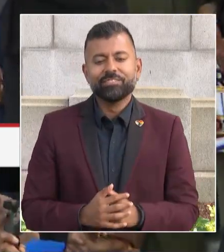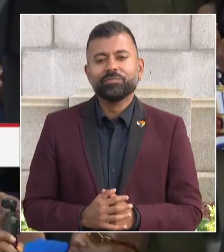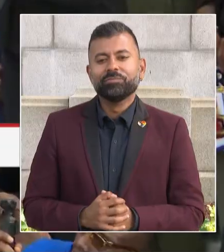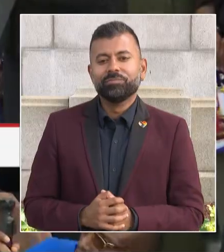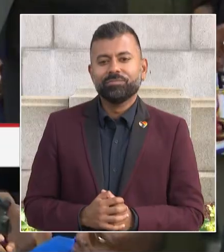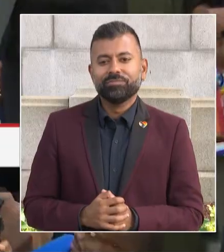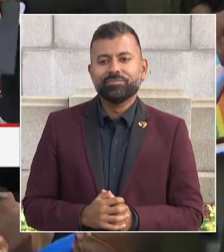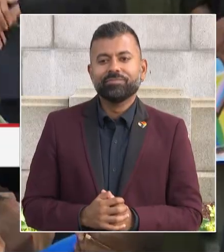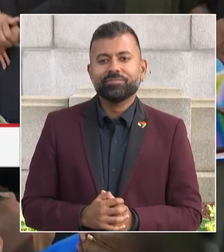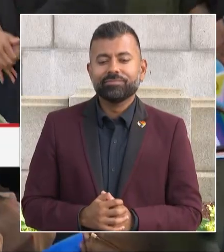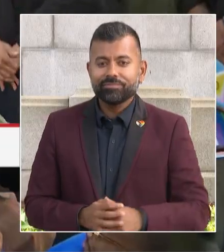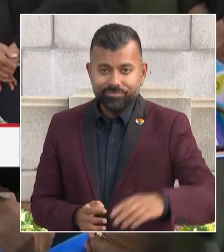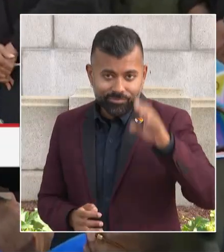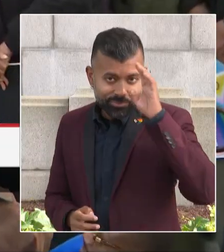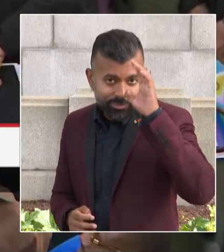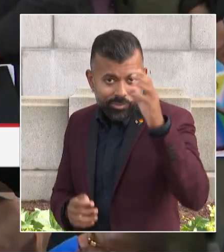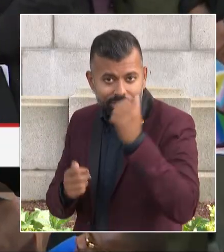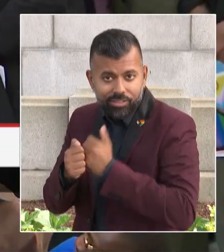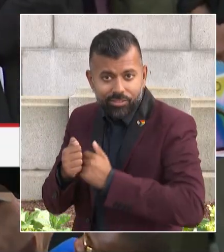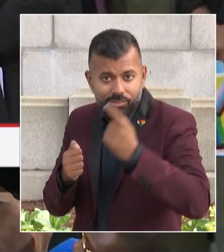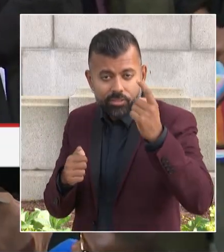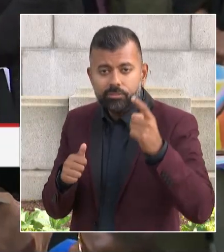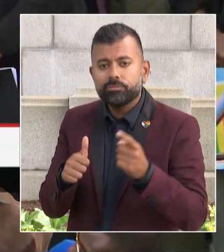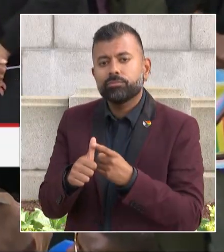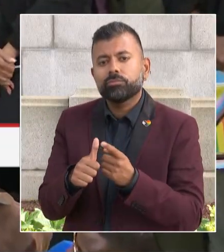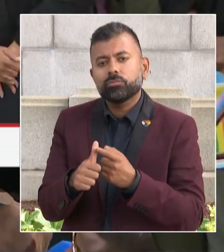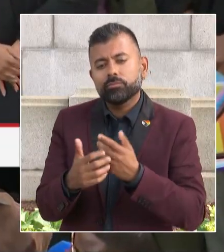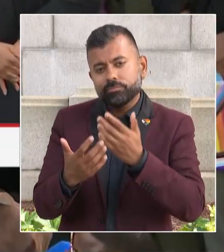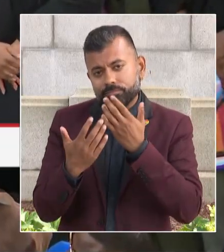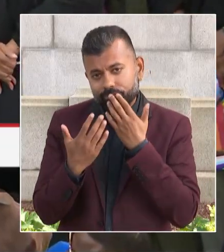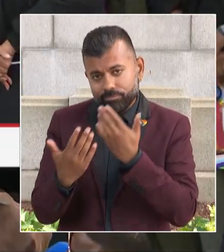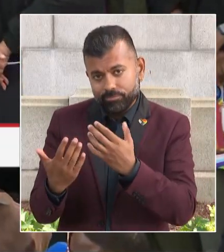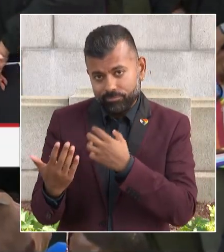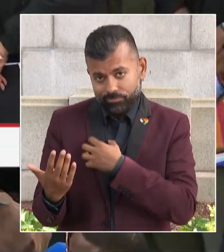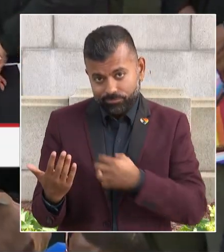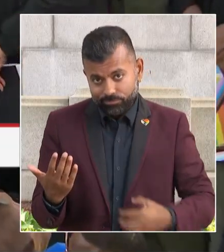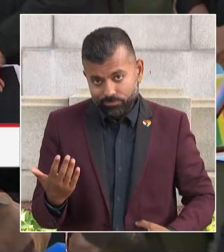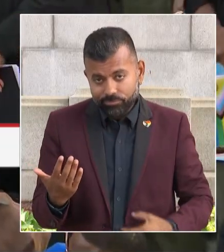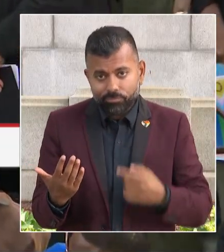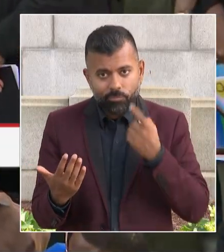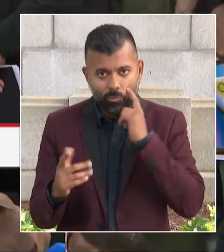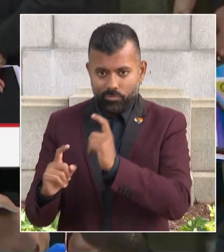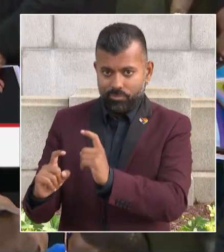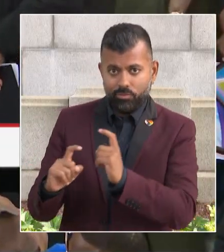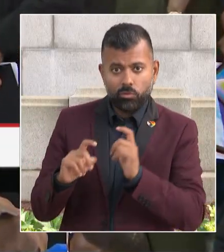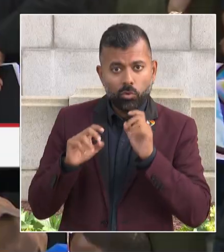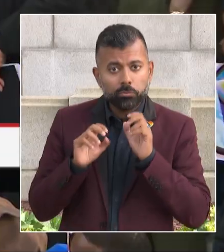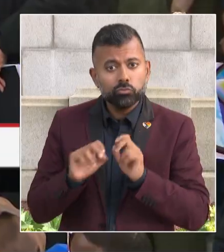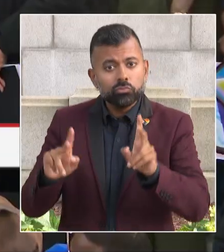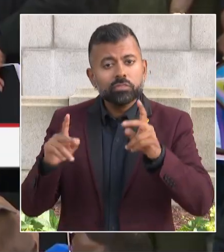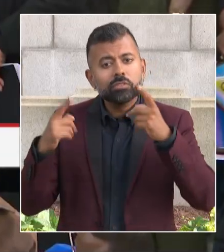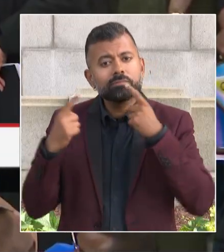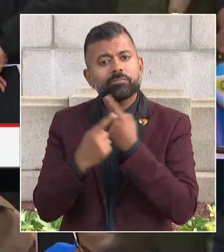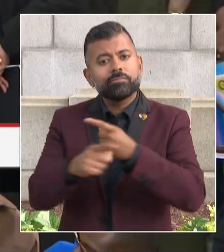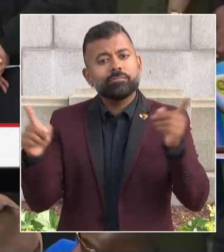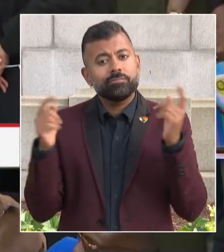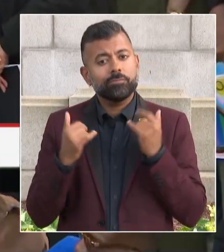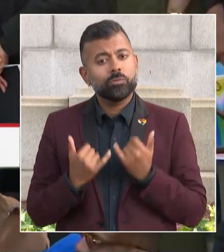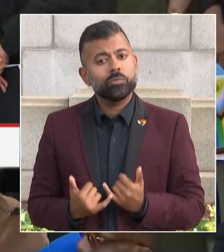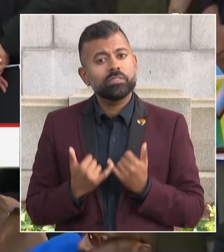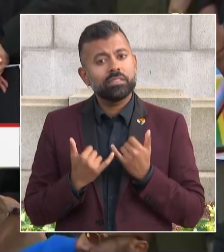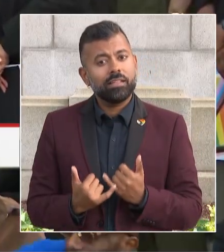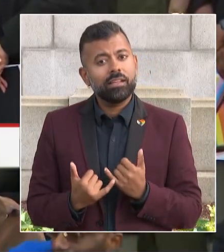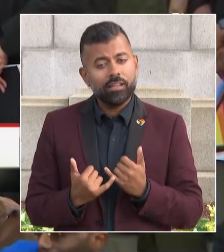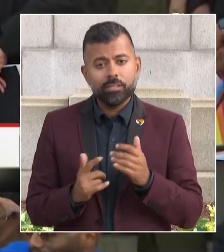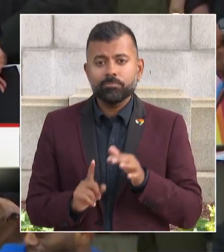Hello, everyone. But first, I want to thank you, Mayor, for bestowing this proclamation in honor of Bernie. That means very much to our organization